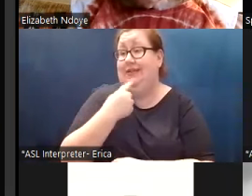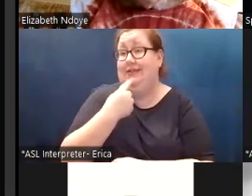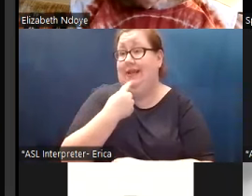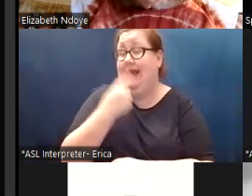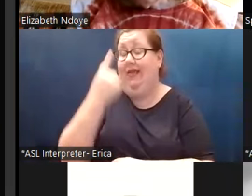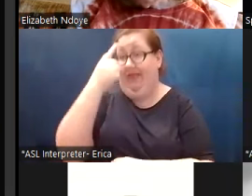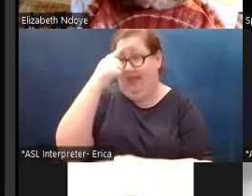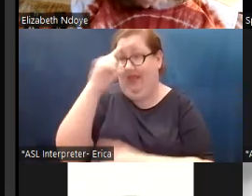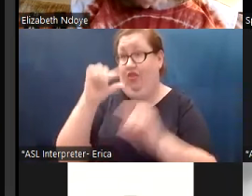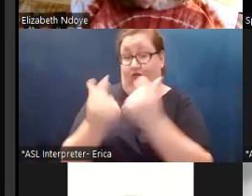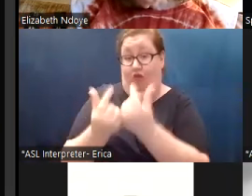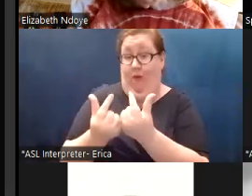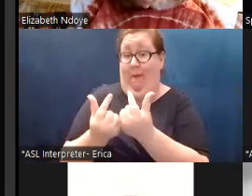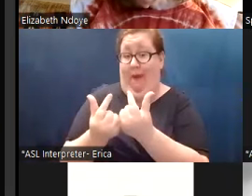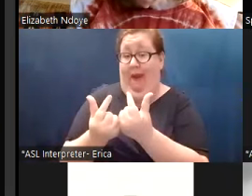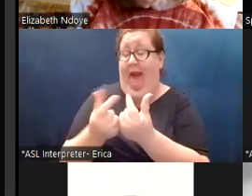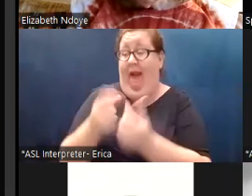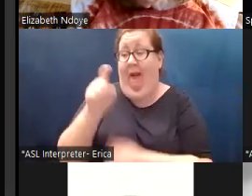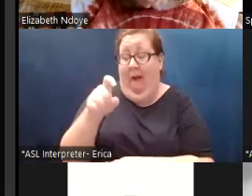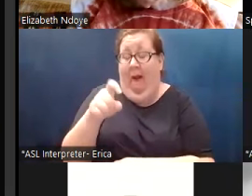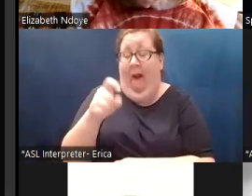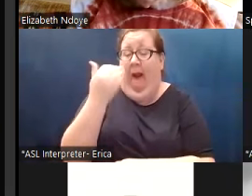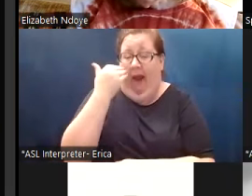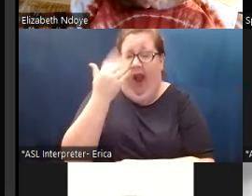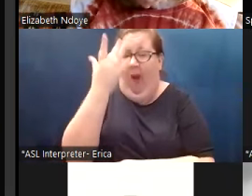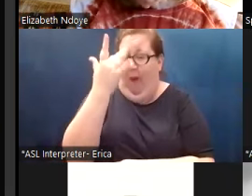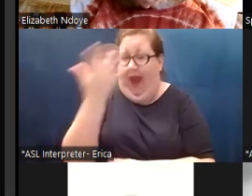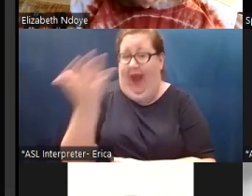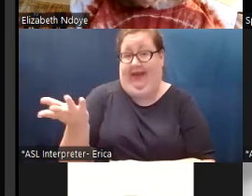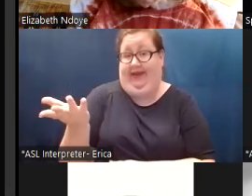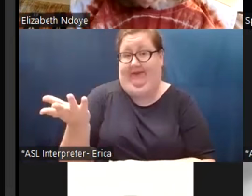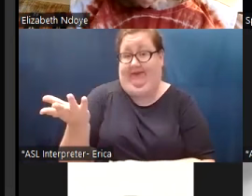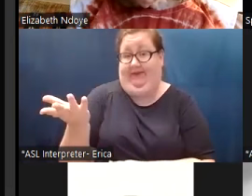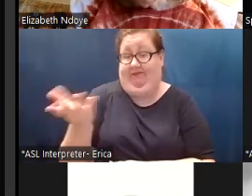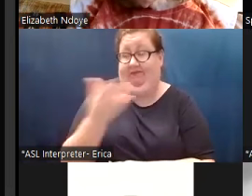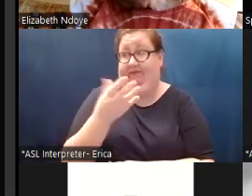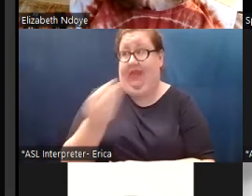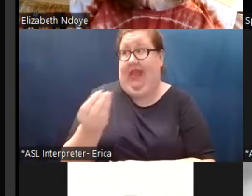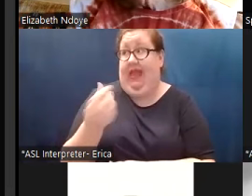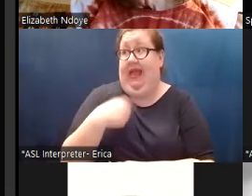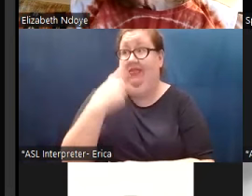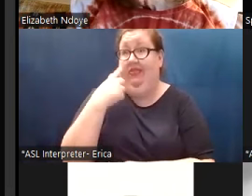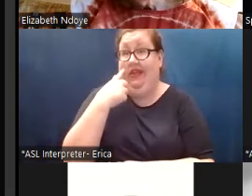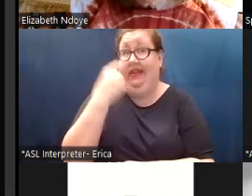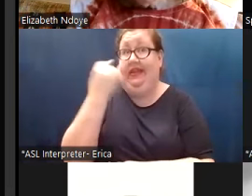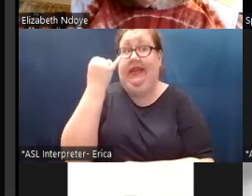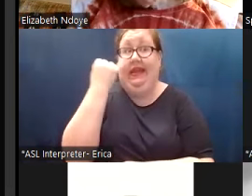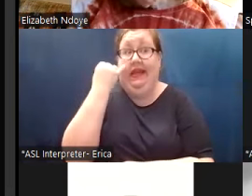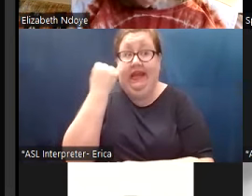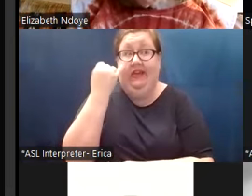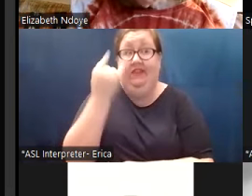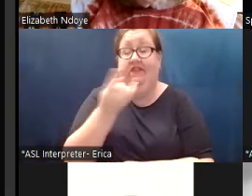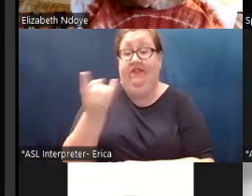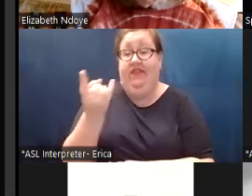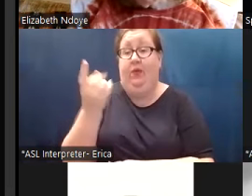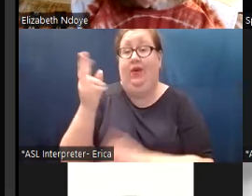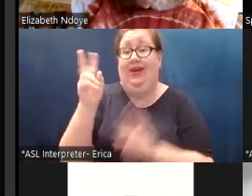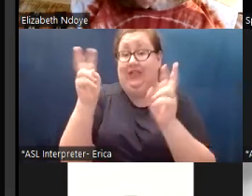group deserves to know why. And I think if there were